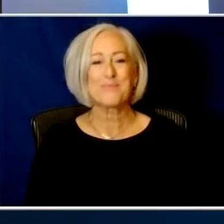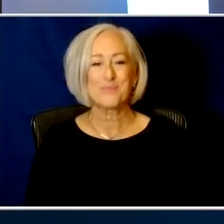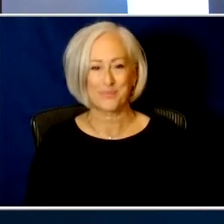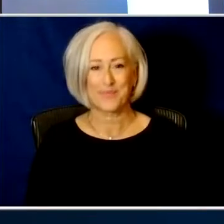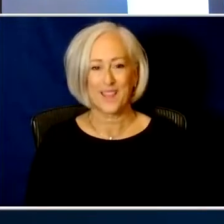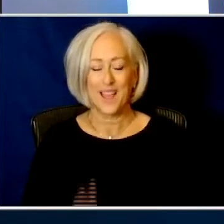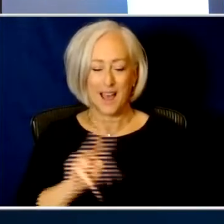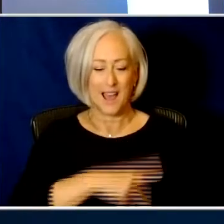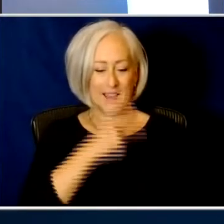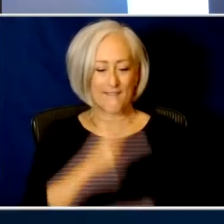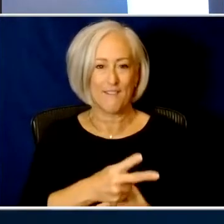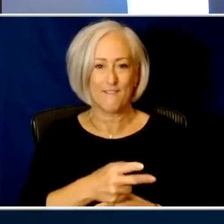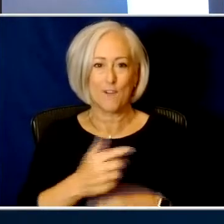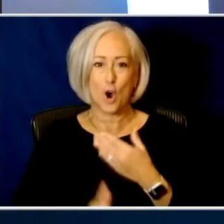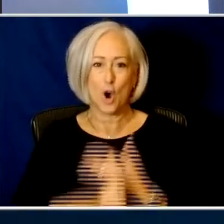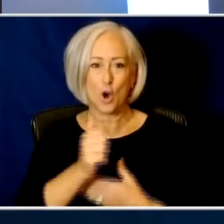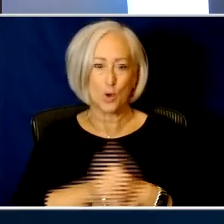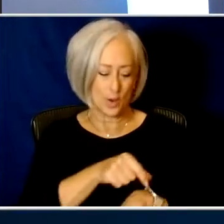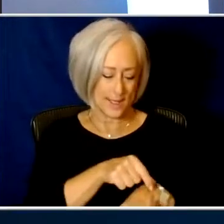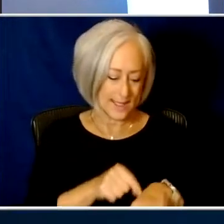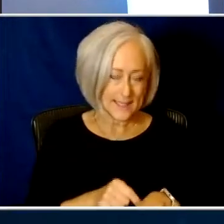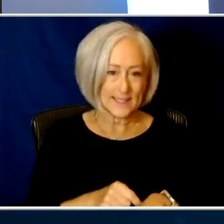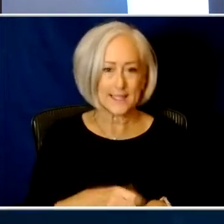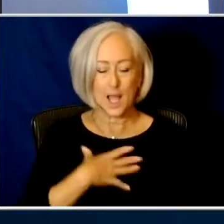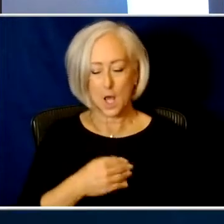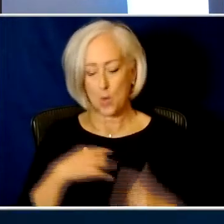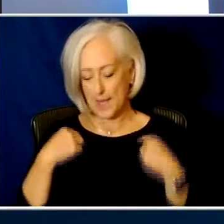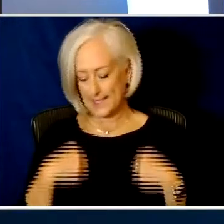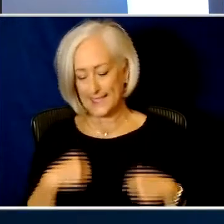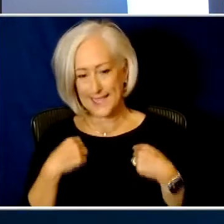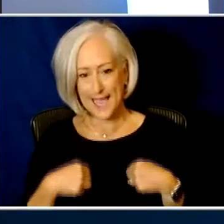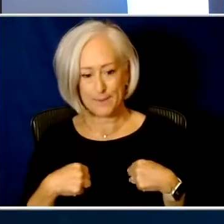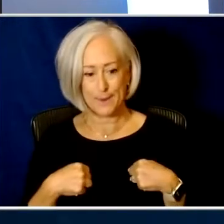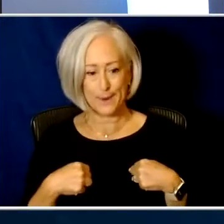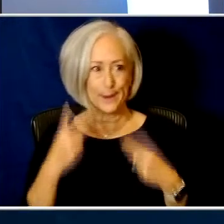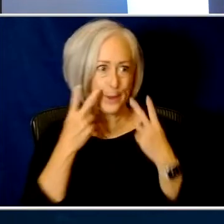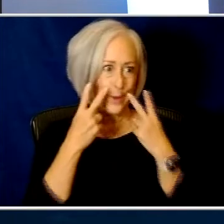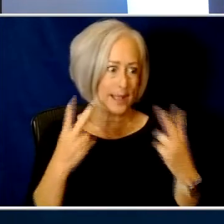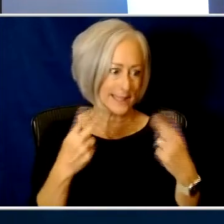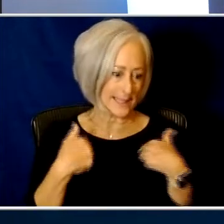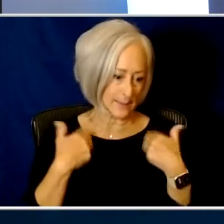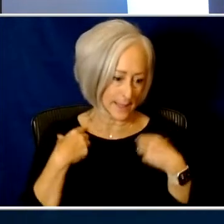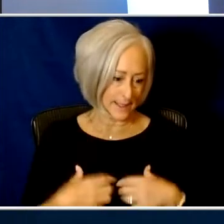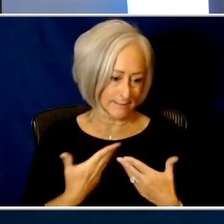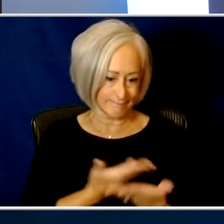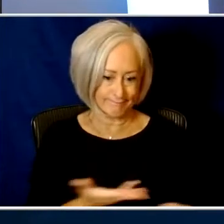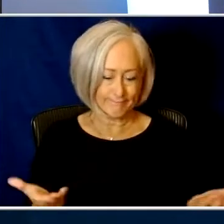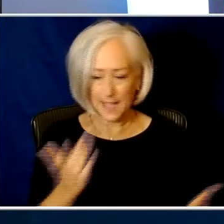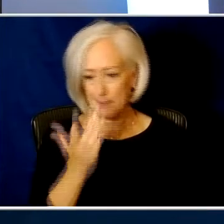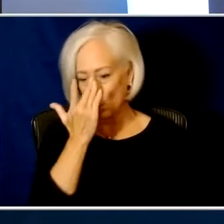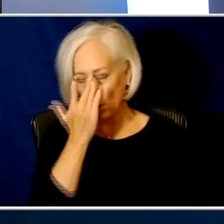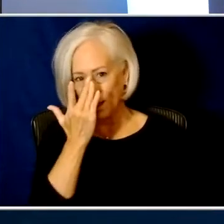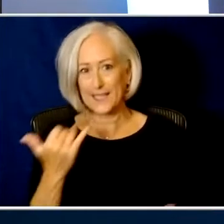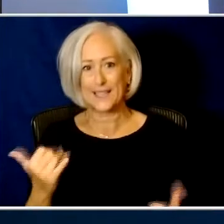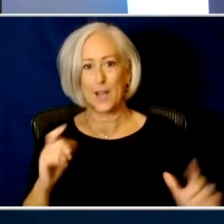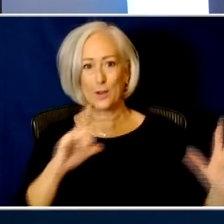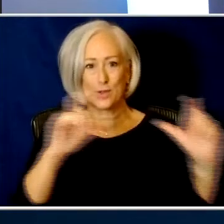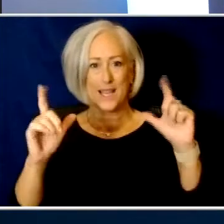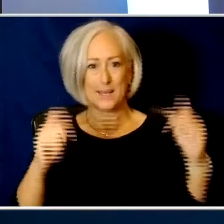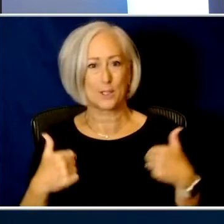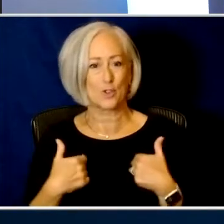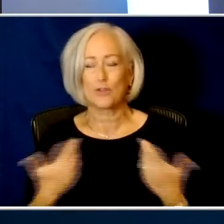Can she hurry? Yeah. Really? I'm going to sit up straight and puff my chest. Take a deep breath. I rather like